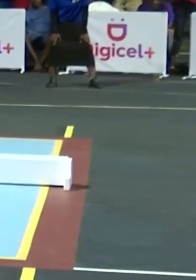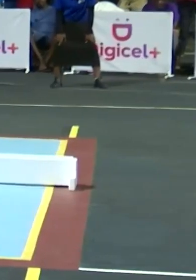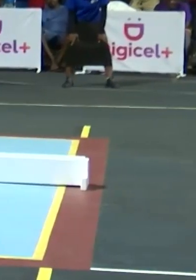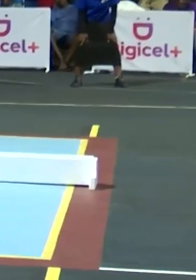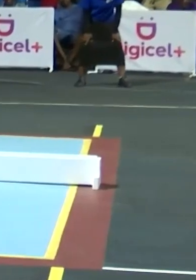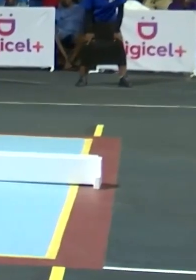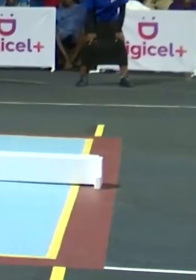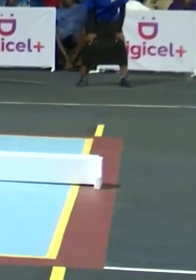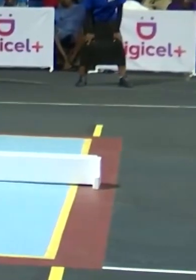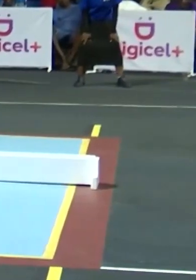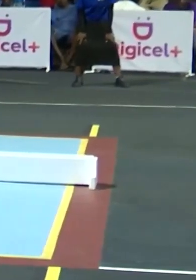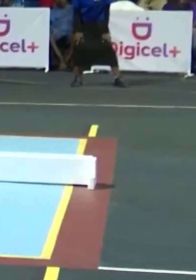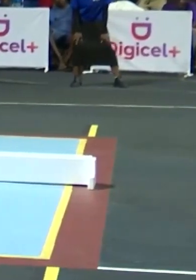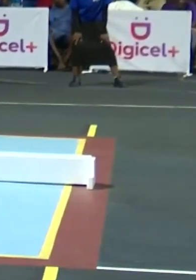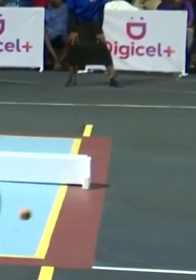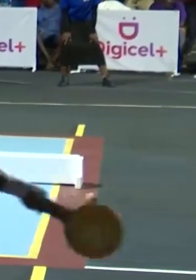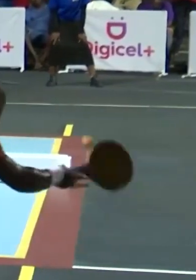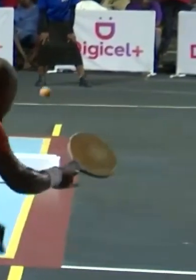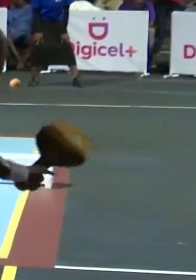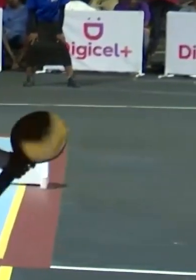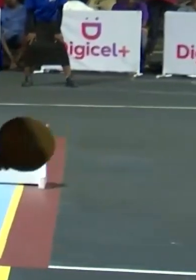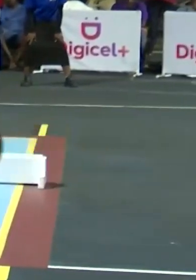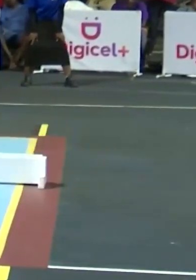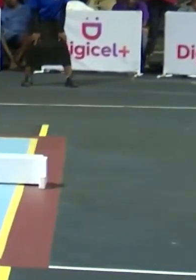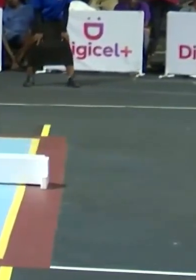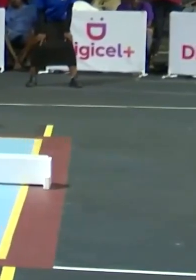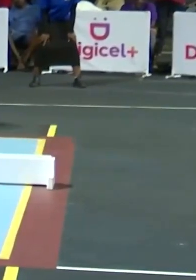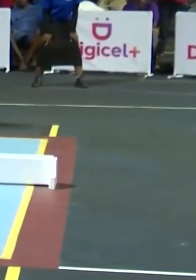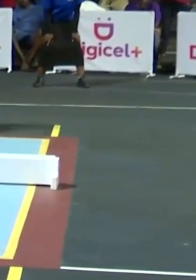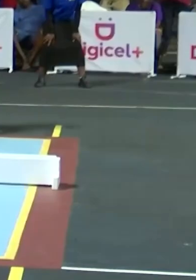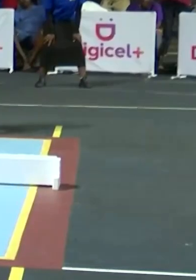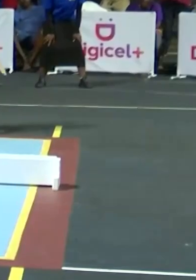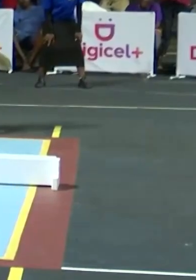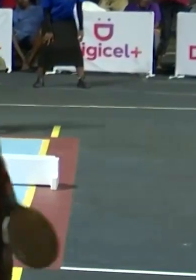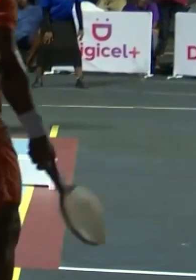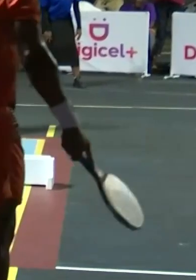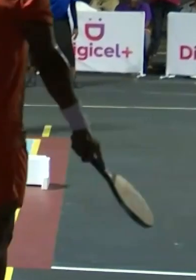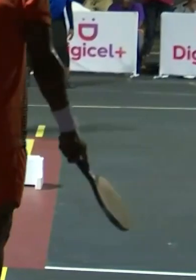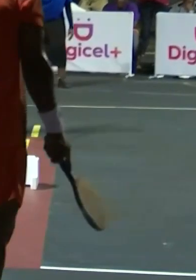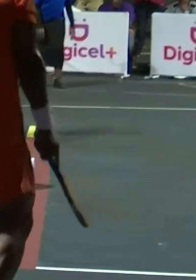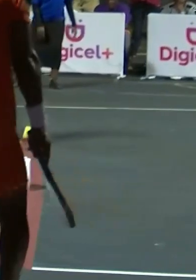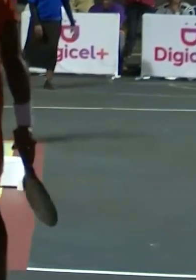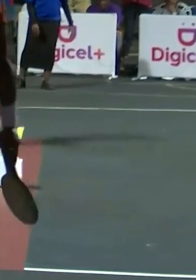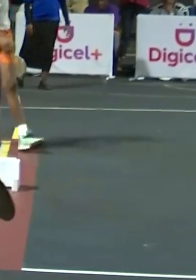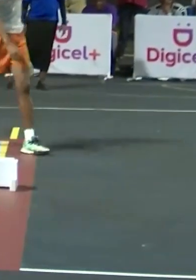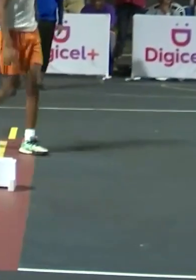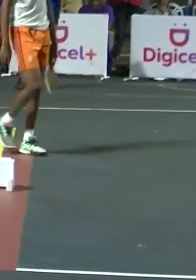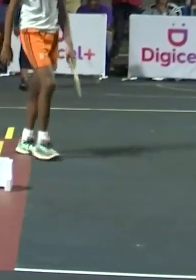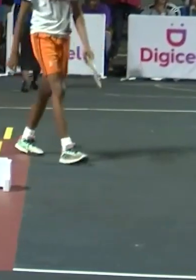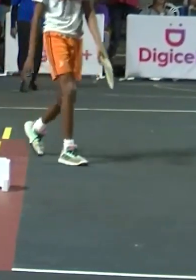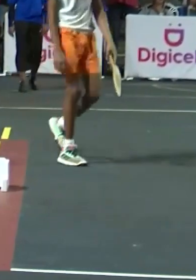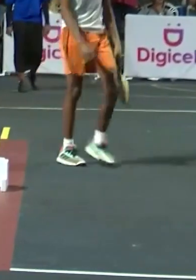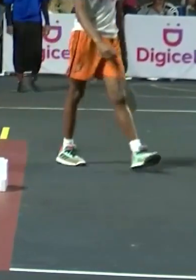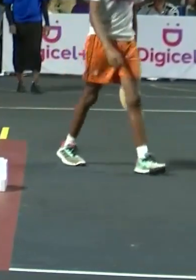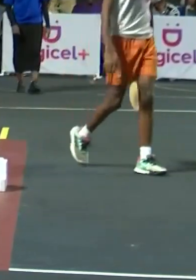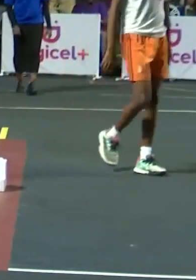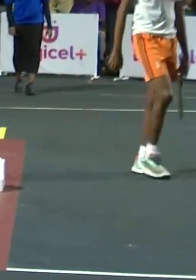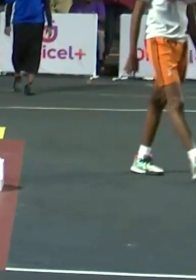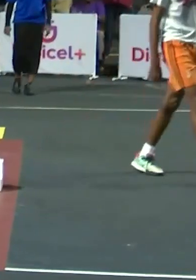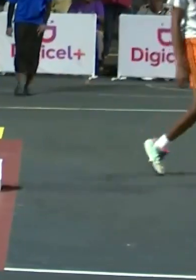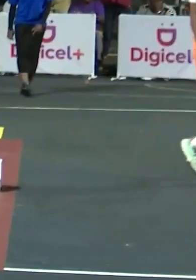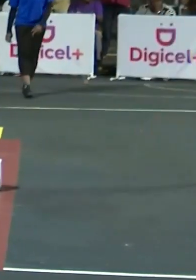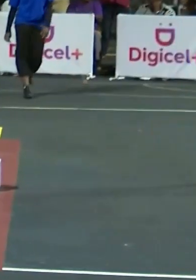he would conquer, but kudos to Clark for a well-fought game. Griffith was able to take the first at 21-12 and the second